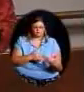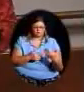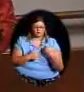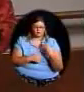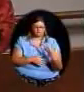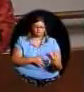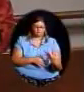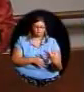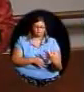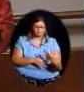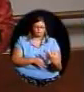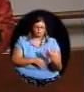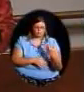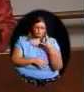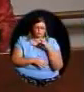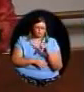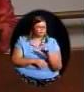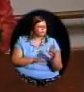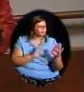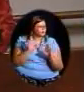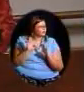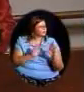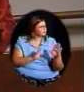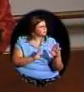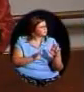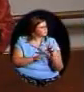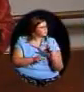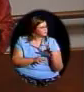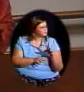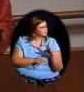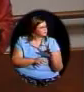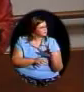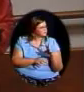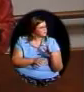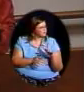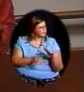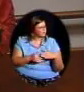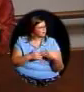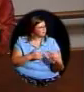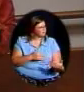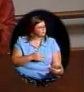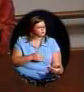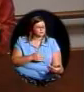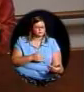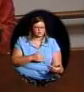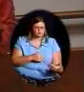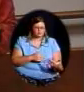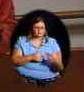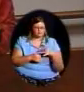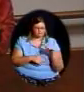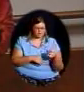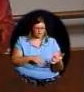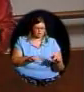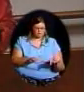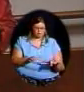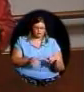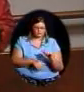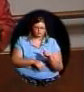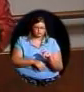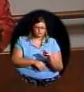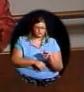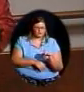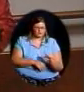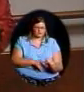4 items on action, bids, contracts, and agreements. Following those, there are other action items, including